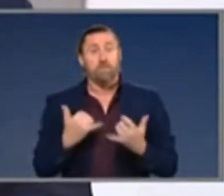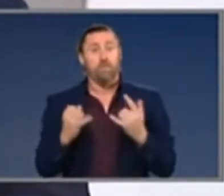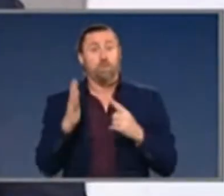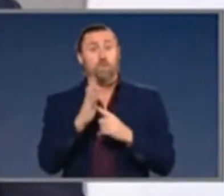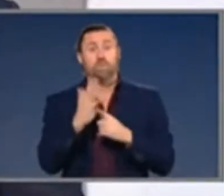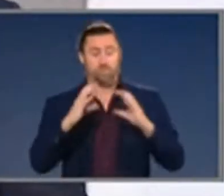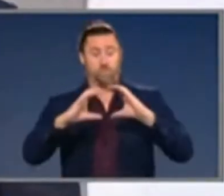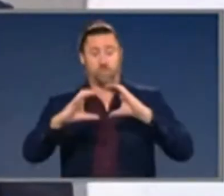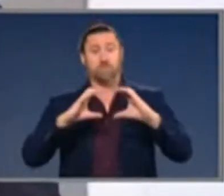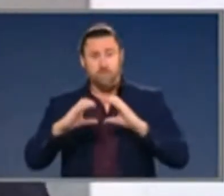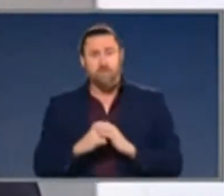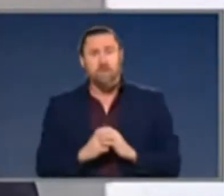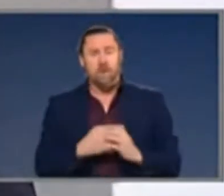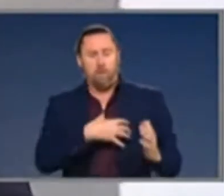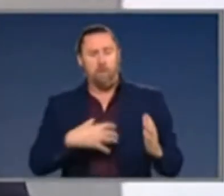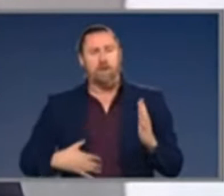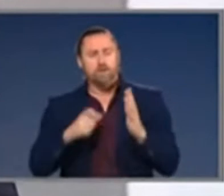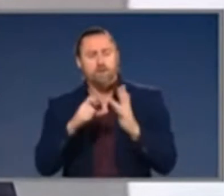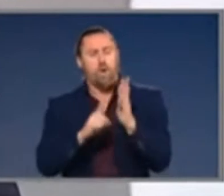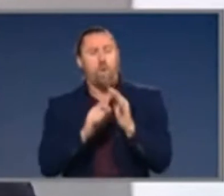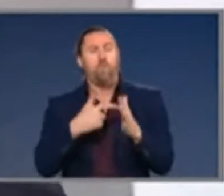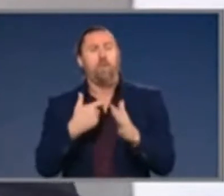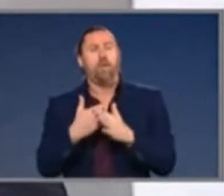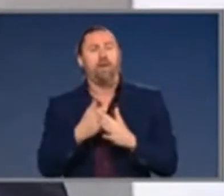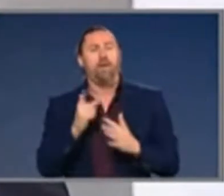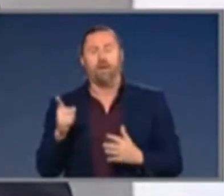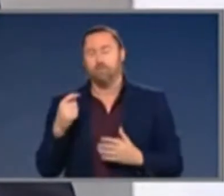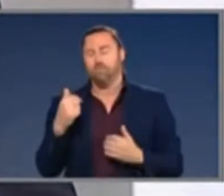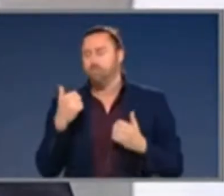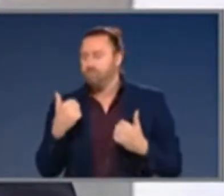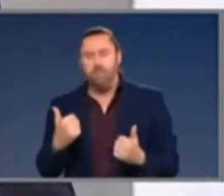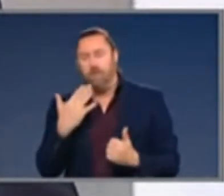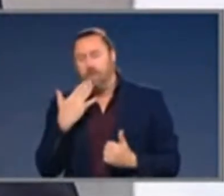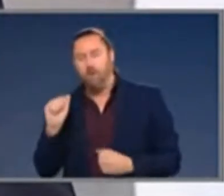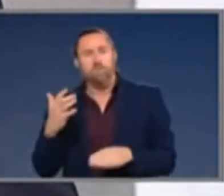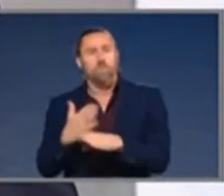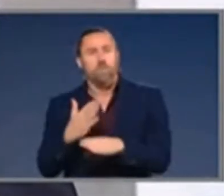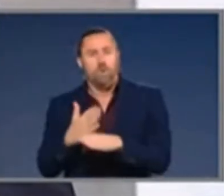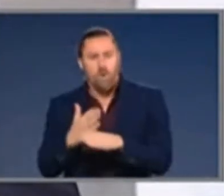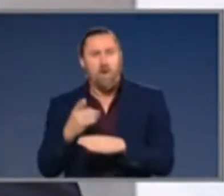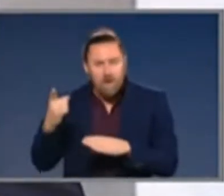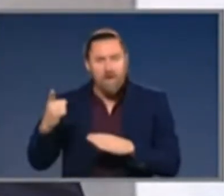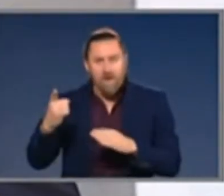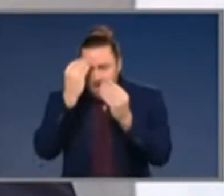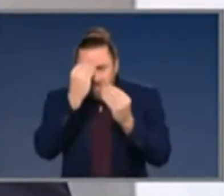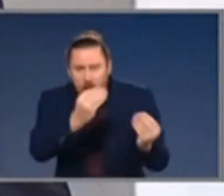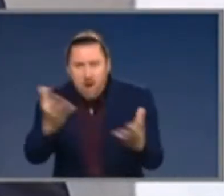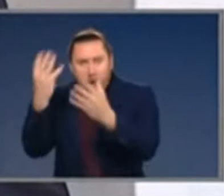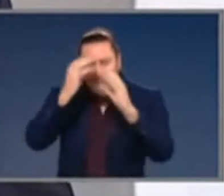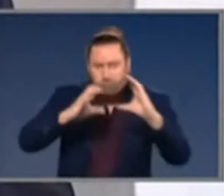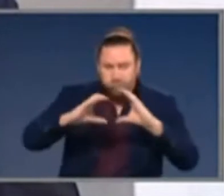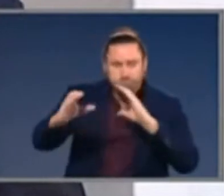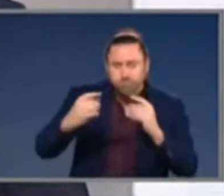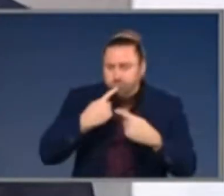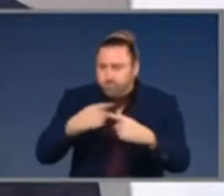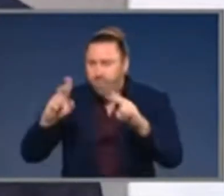want to commend Minister Colback for the work that he's been doing to ensure that we're getting as much communication to families as possible. As you